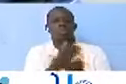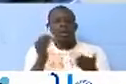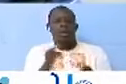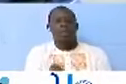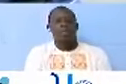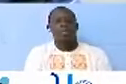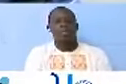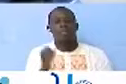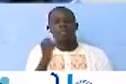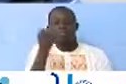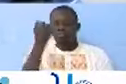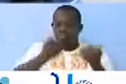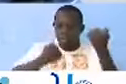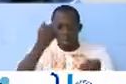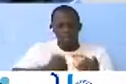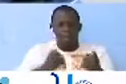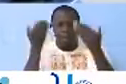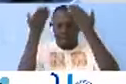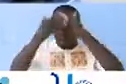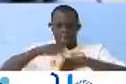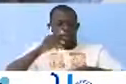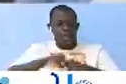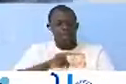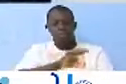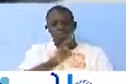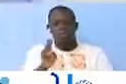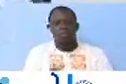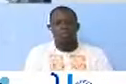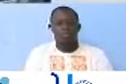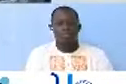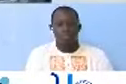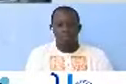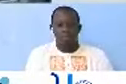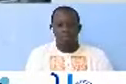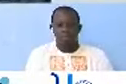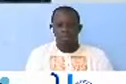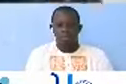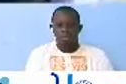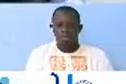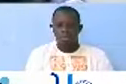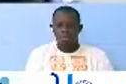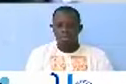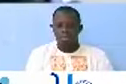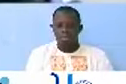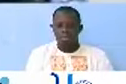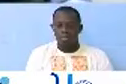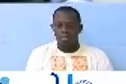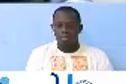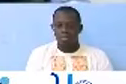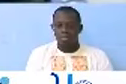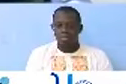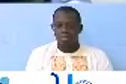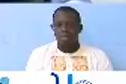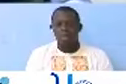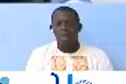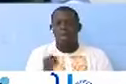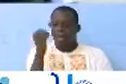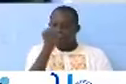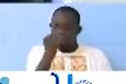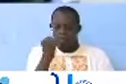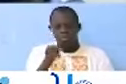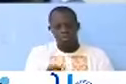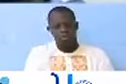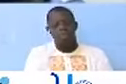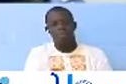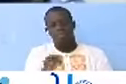don't drive in the night. because for three on three